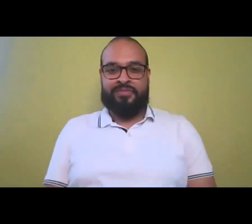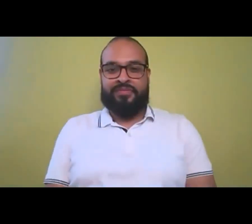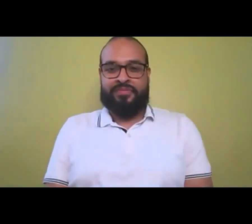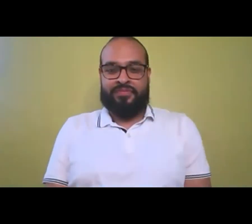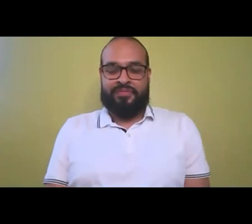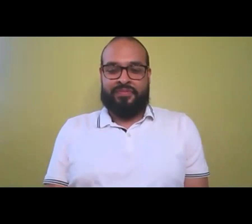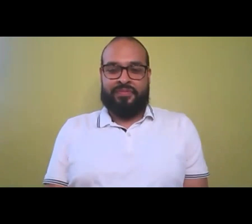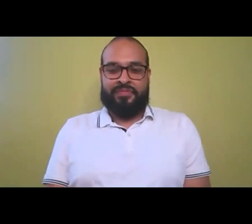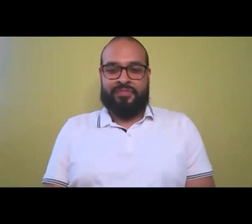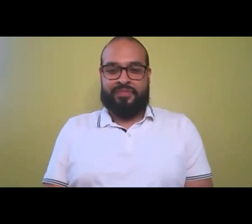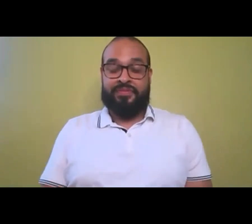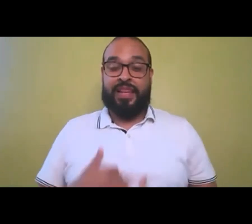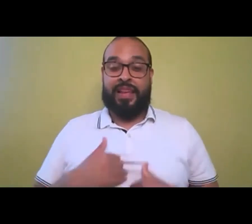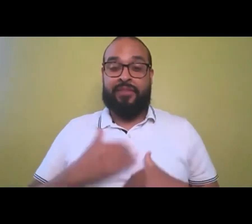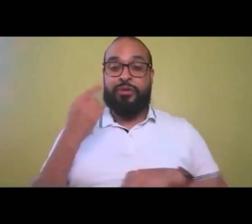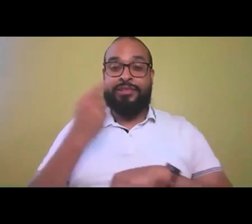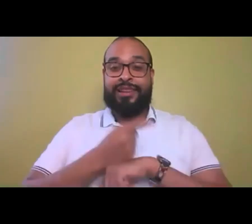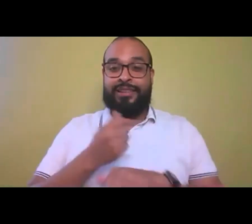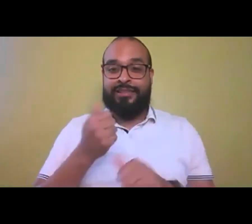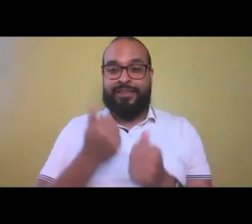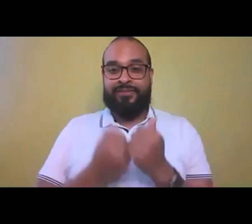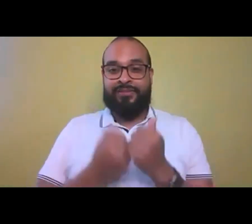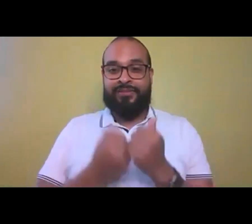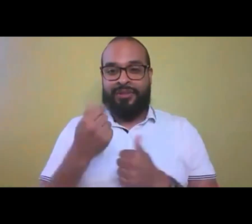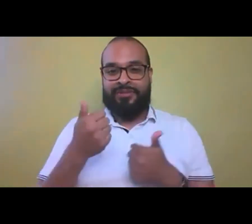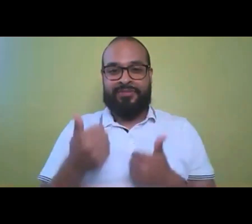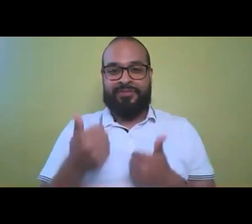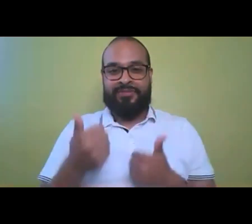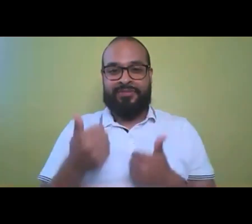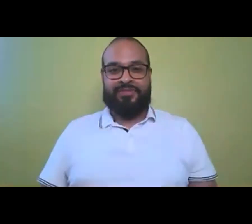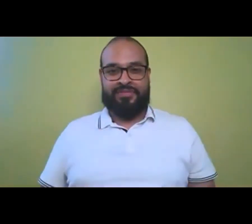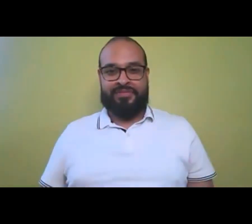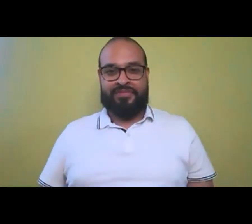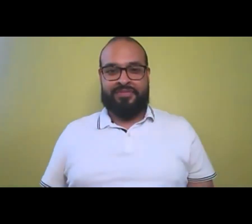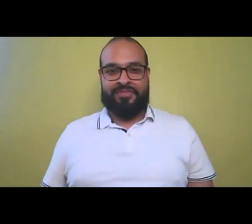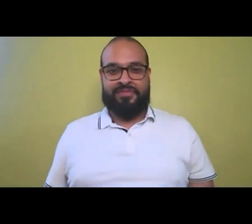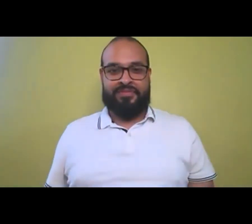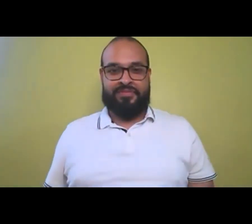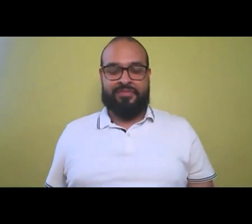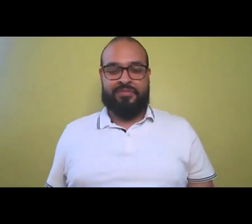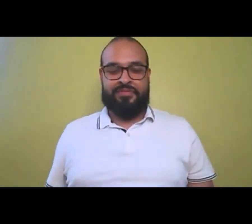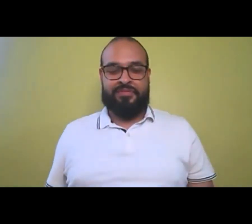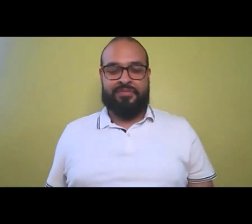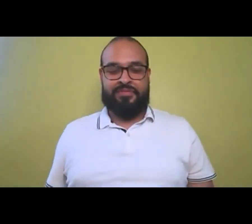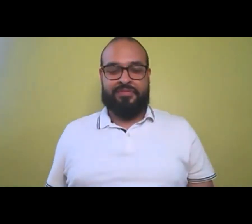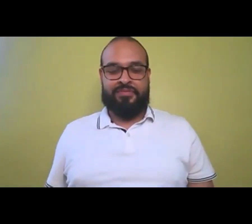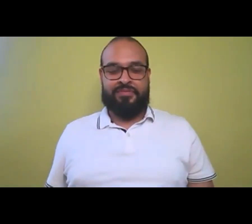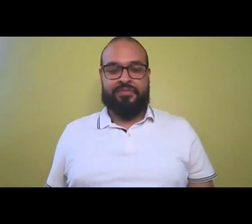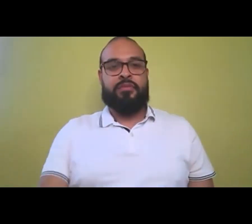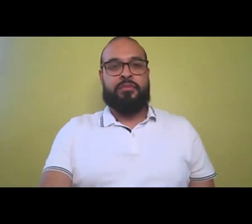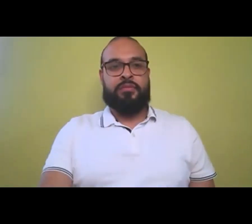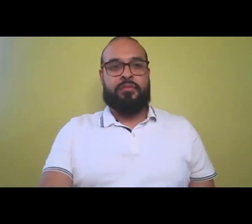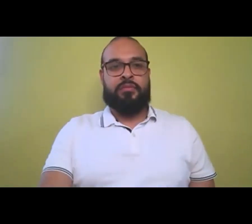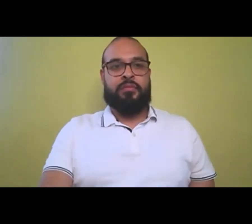much. Have a good day, everyone. Thank you. Bye-bye. All right.